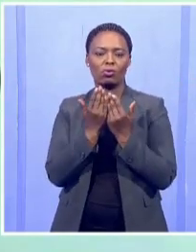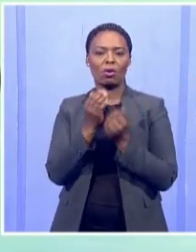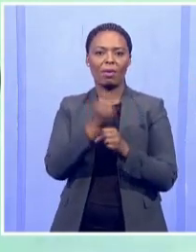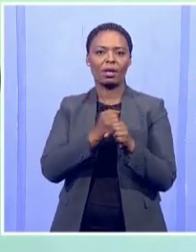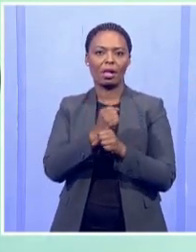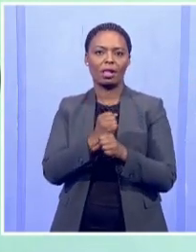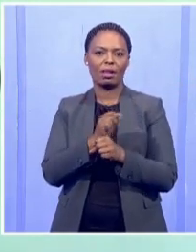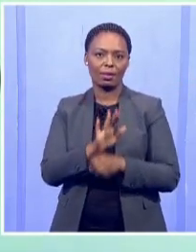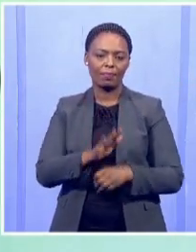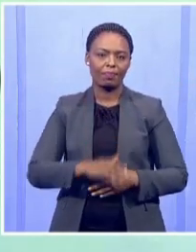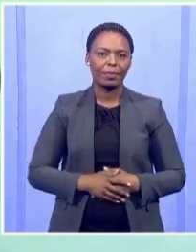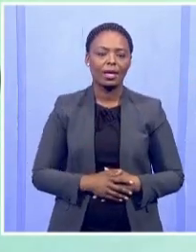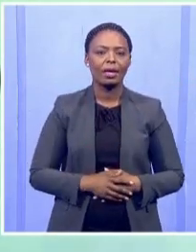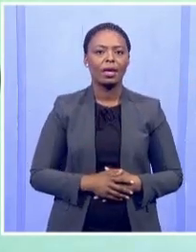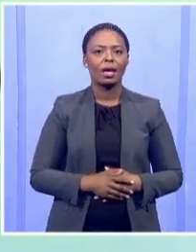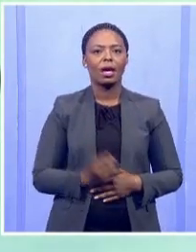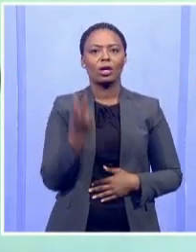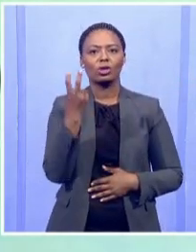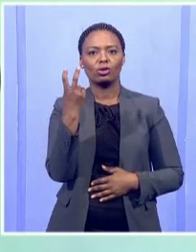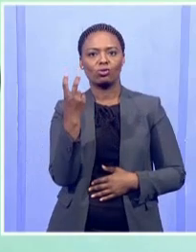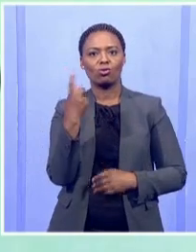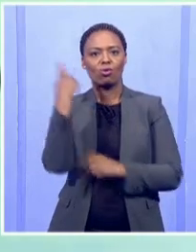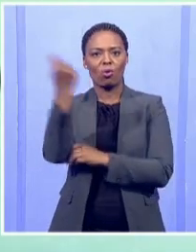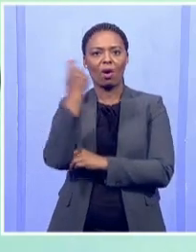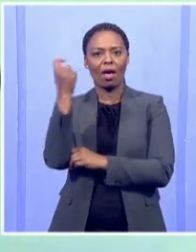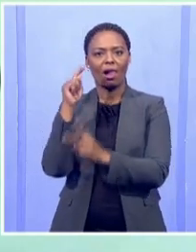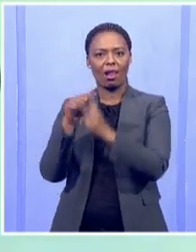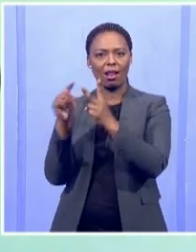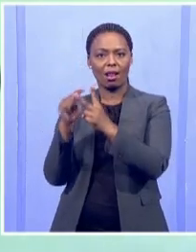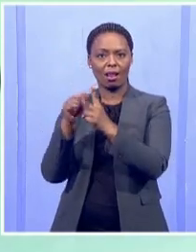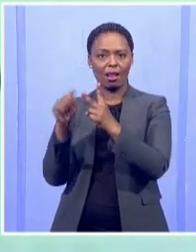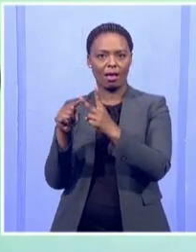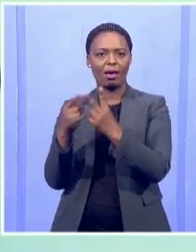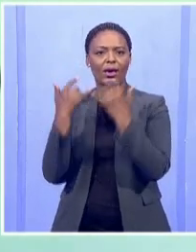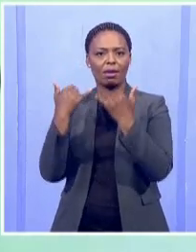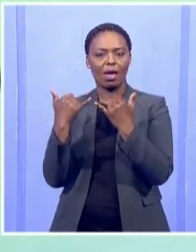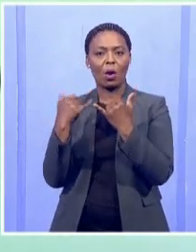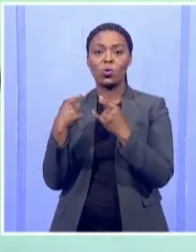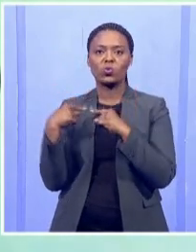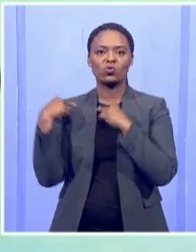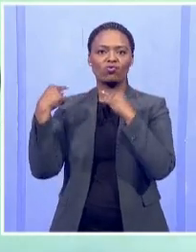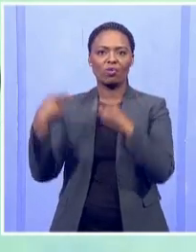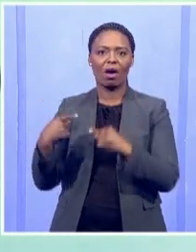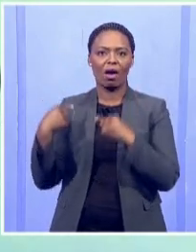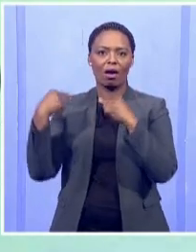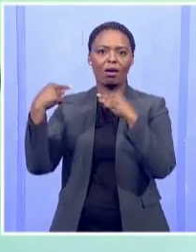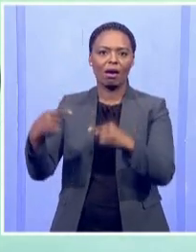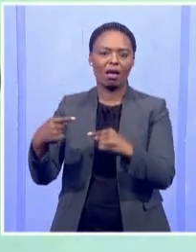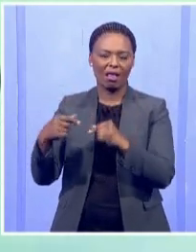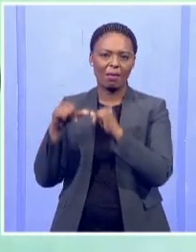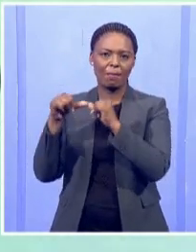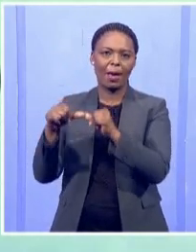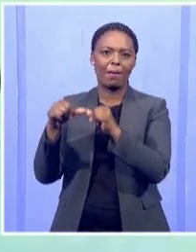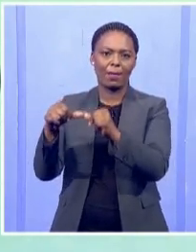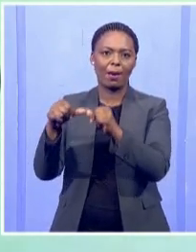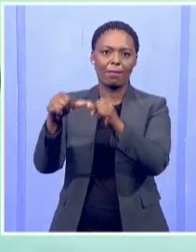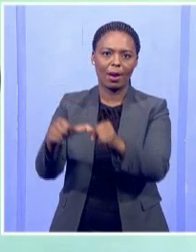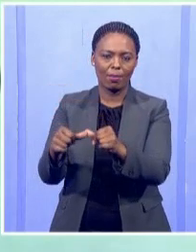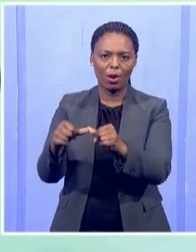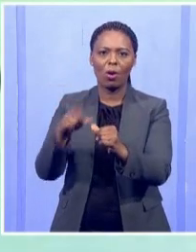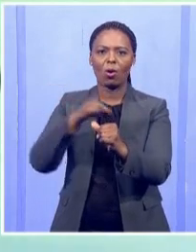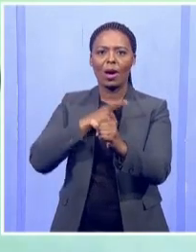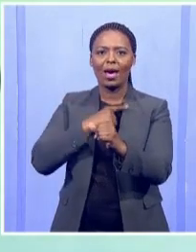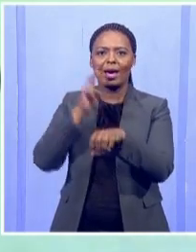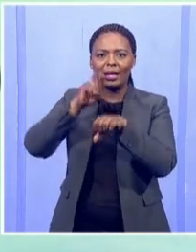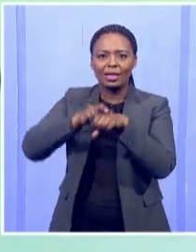Now, the 2 rural universities are in a perpetual struggle to attract experienced